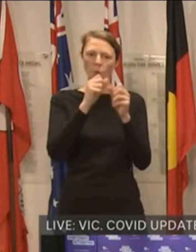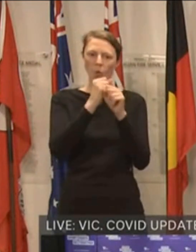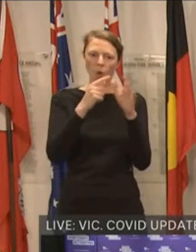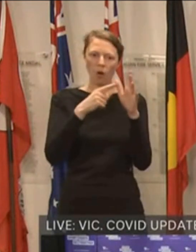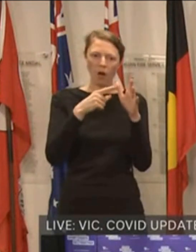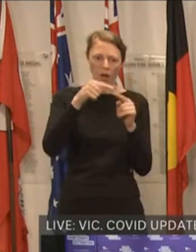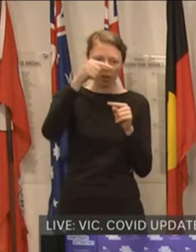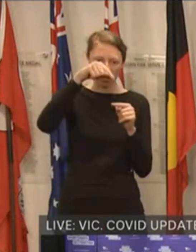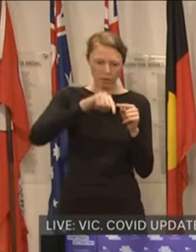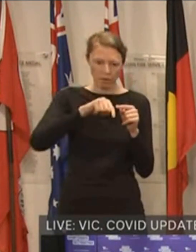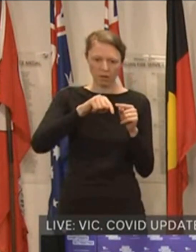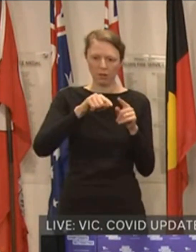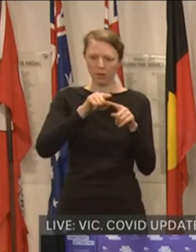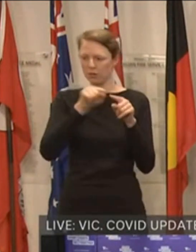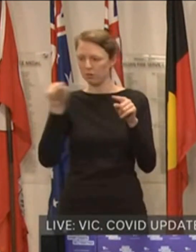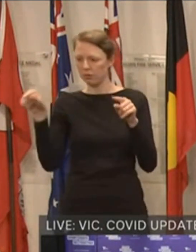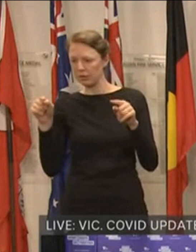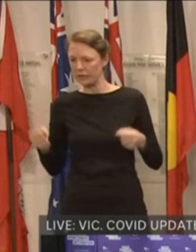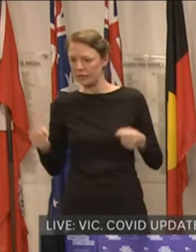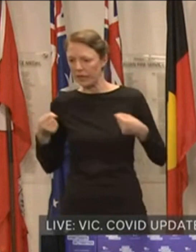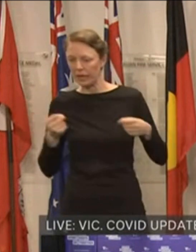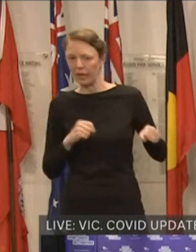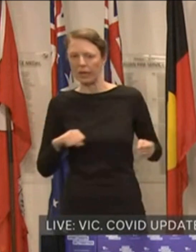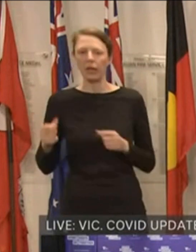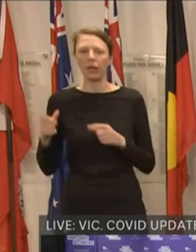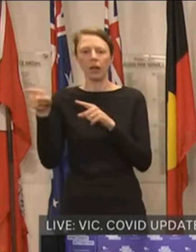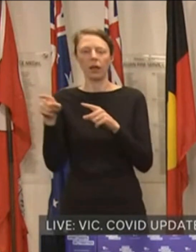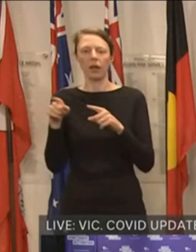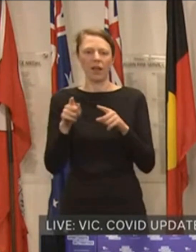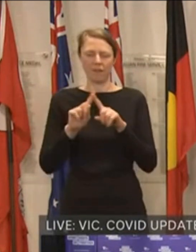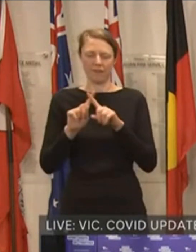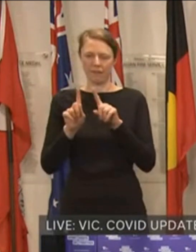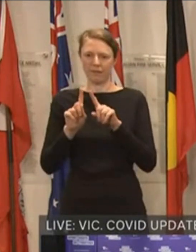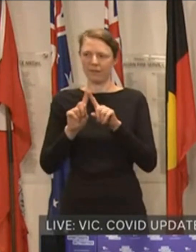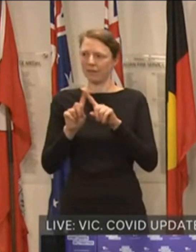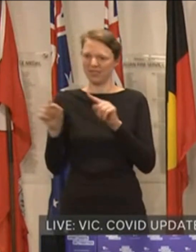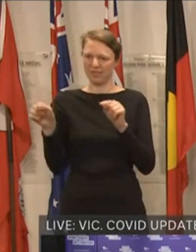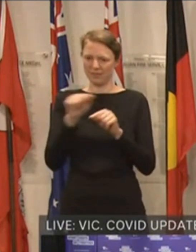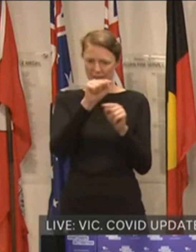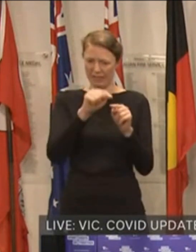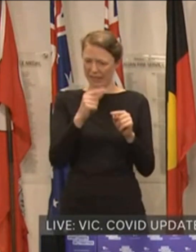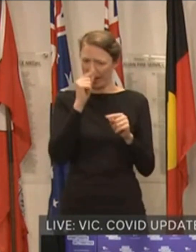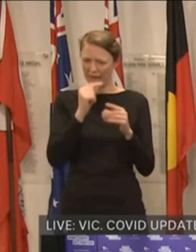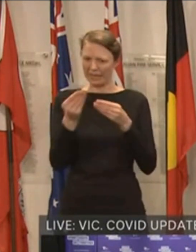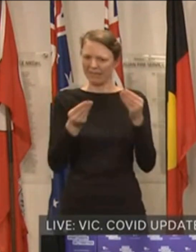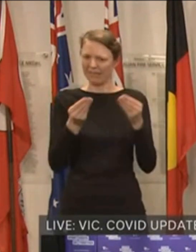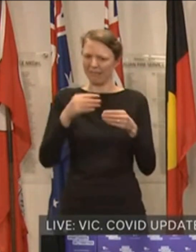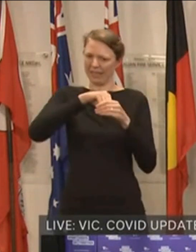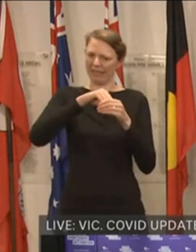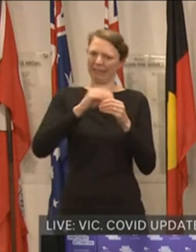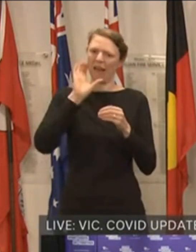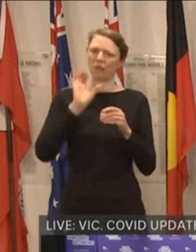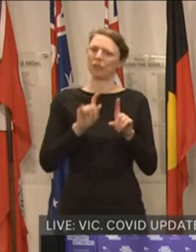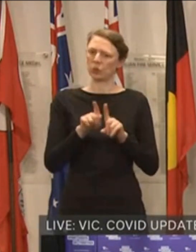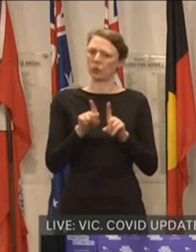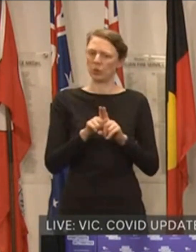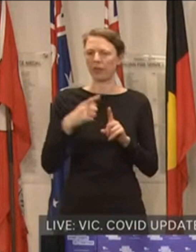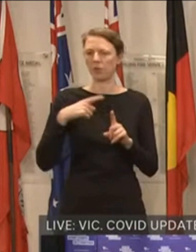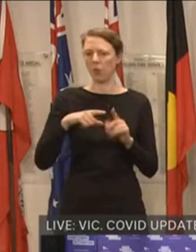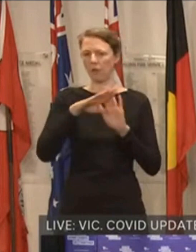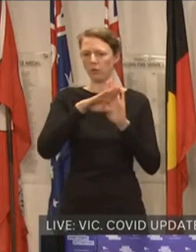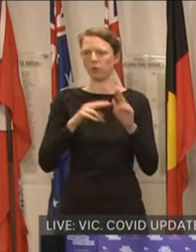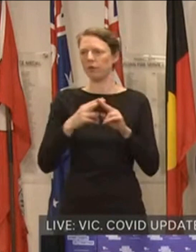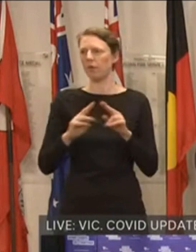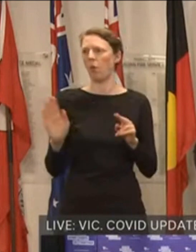we've identified through pubs, clubs, restaurants, cafes, and then those other events that what would you call human